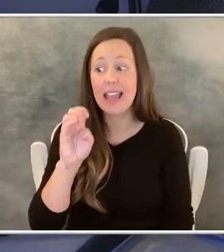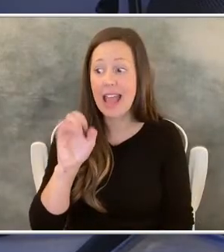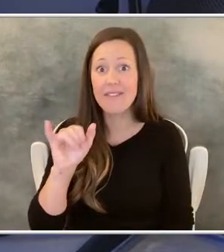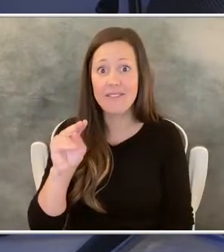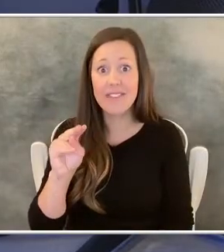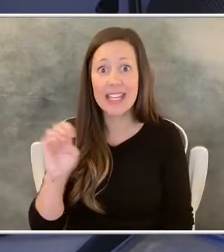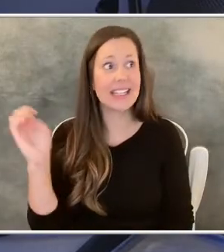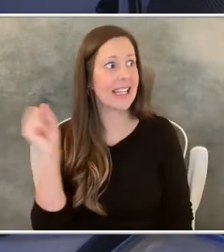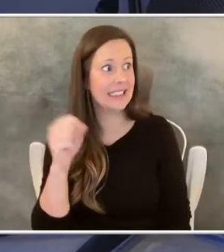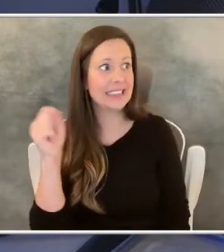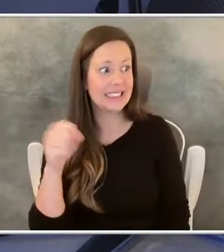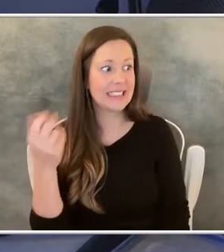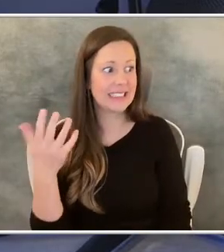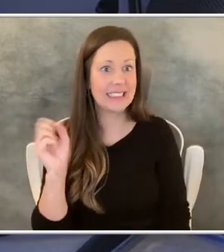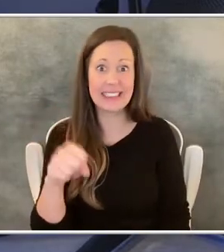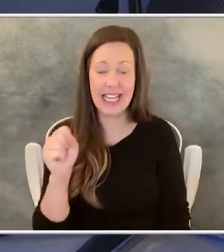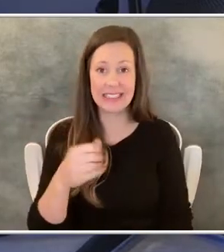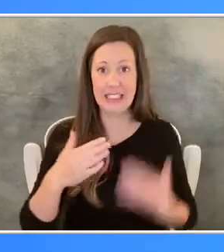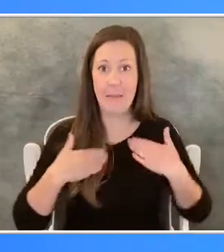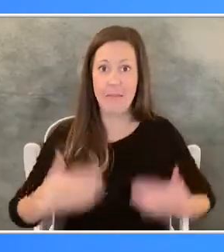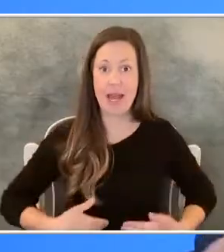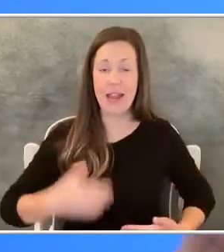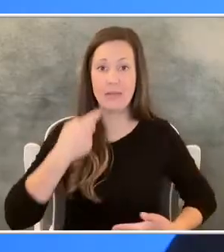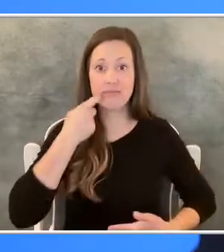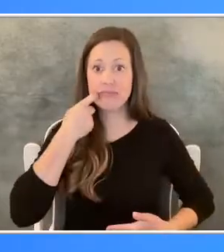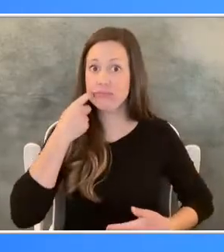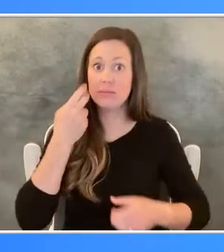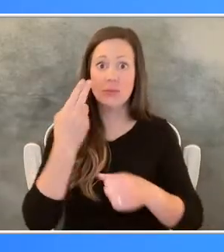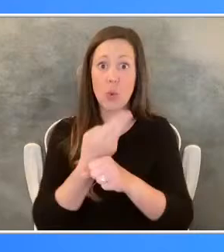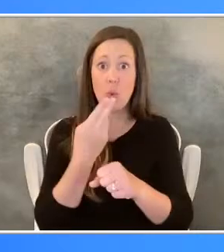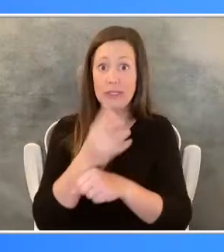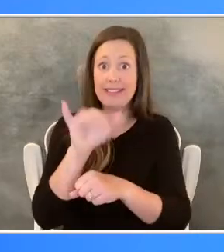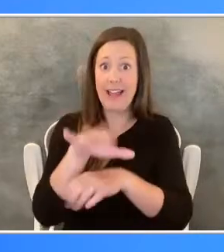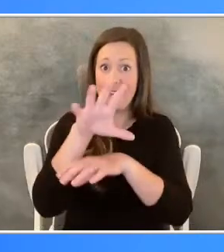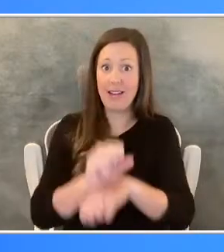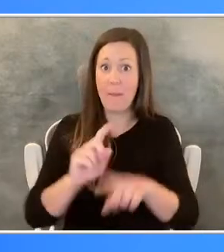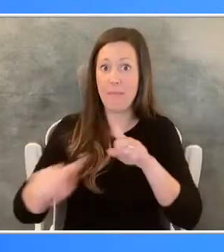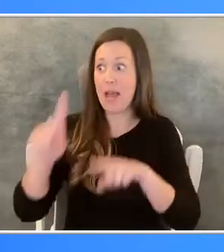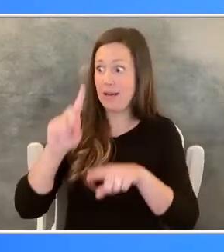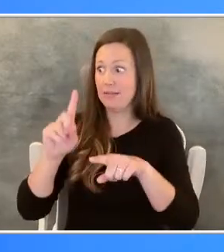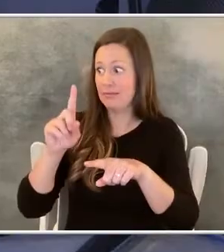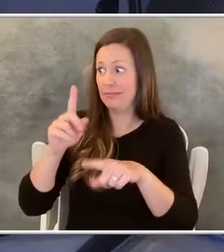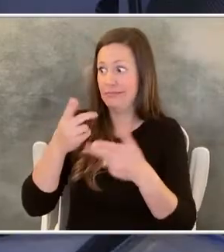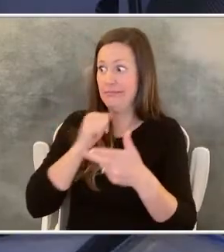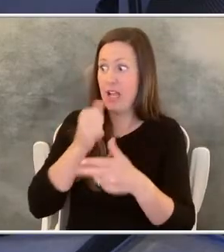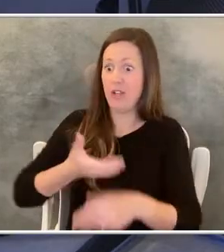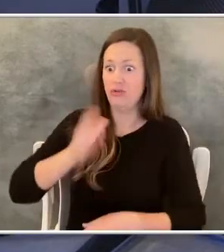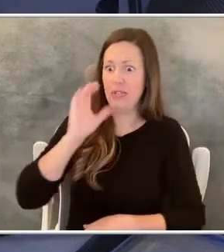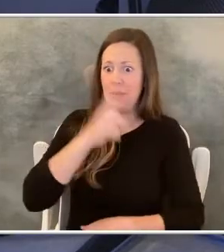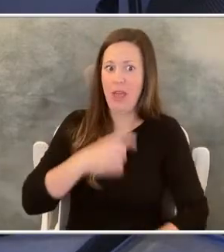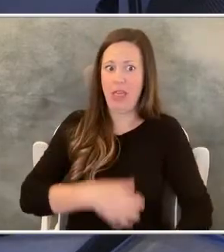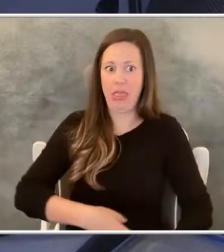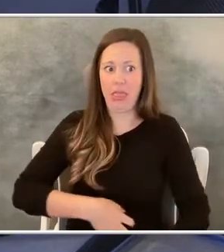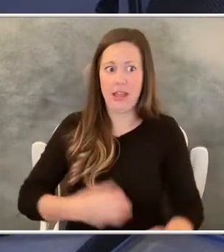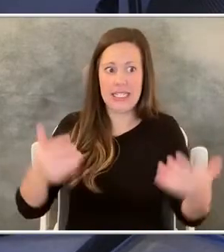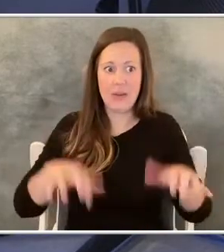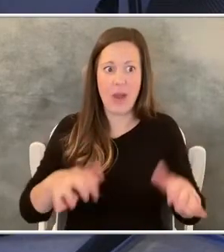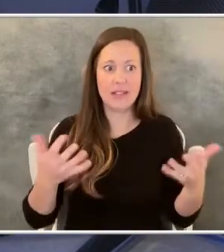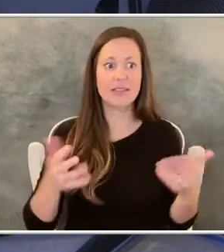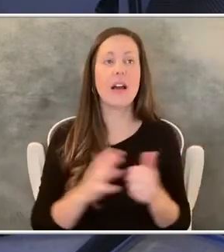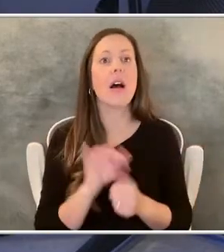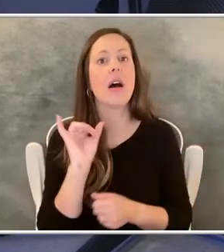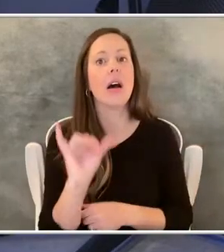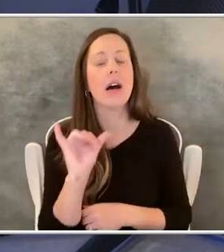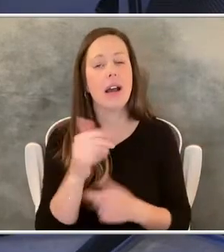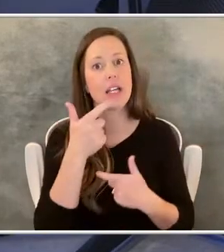what was maybe the worst kind of side effect of the chemo. Okay, interesting. Yeah. Okay, so you go